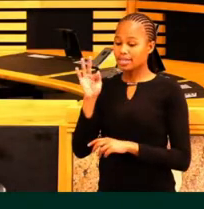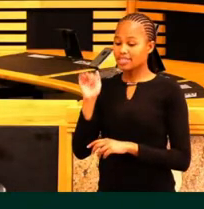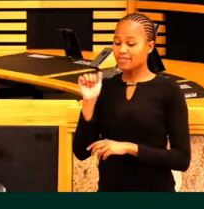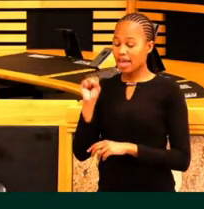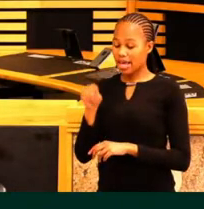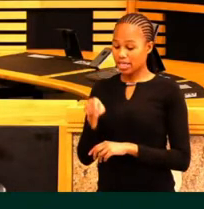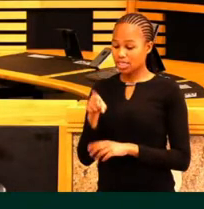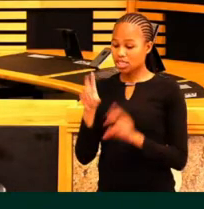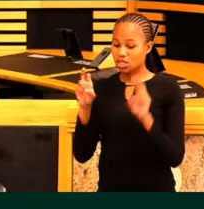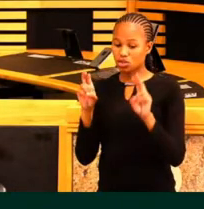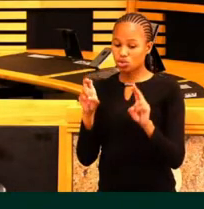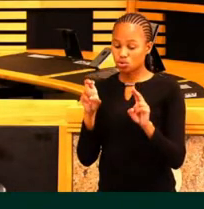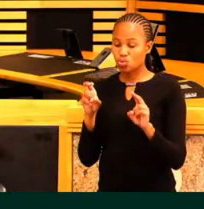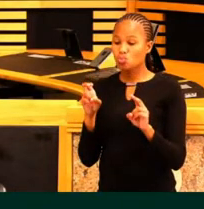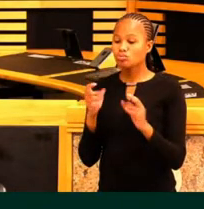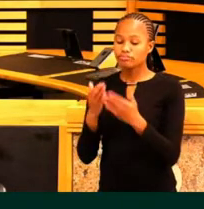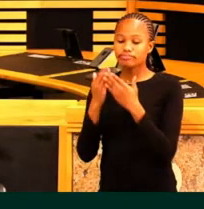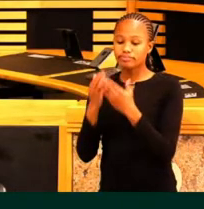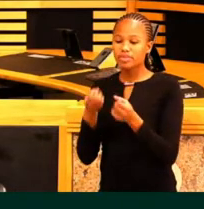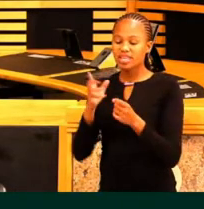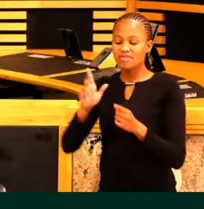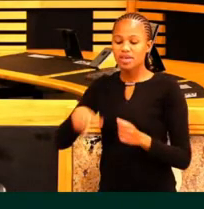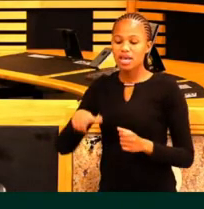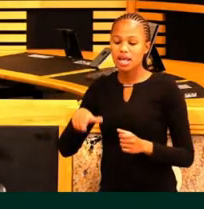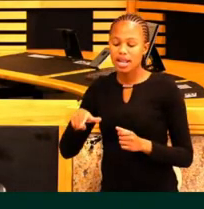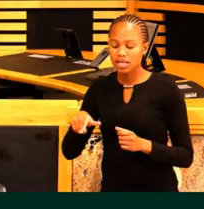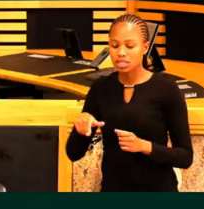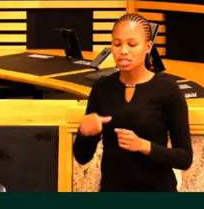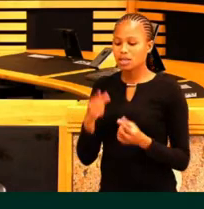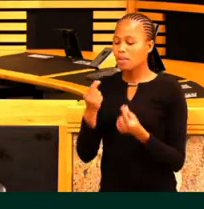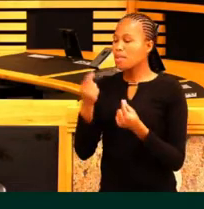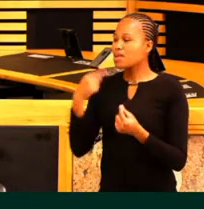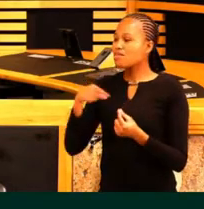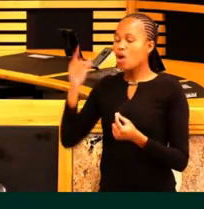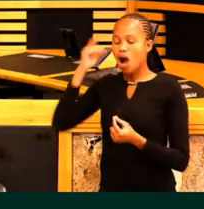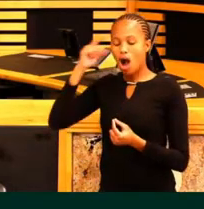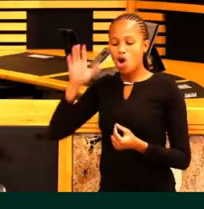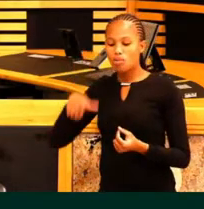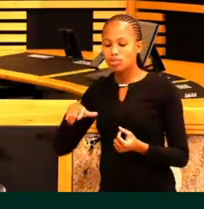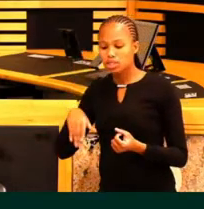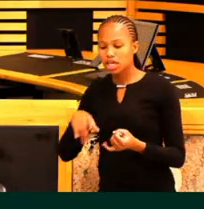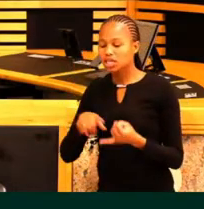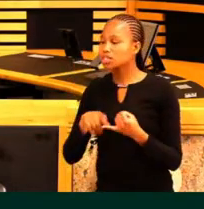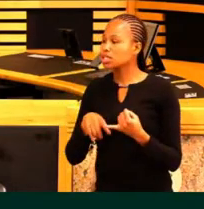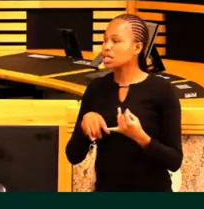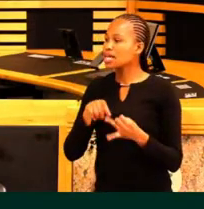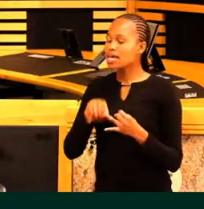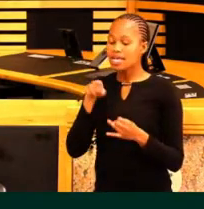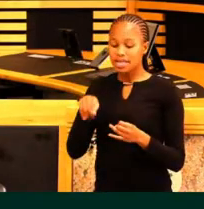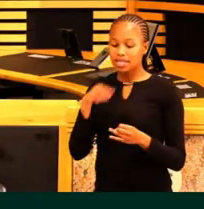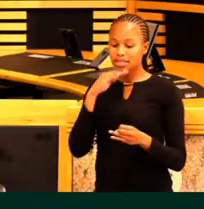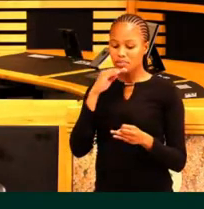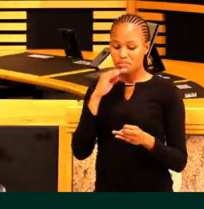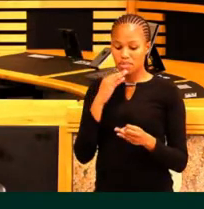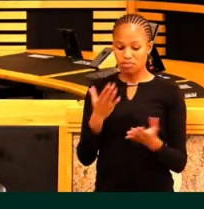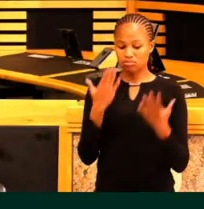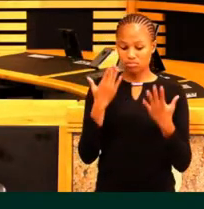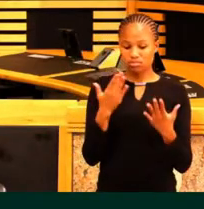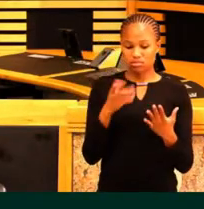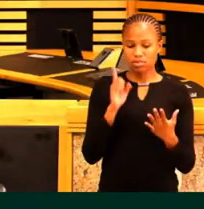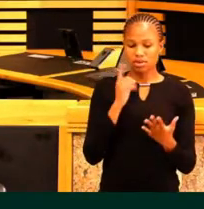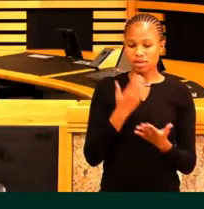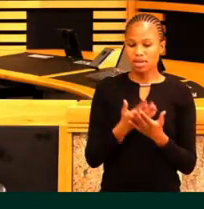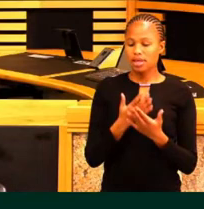issue where five students are given less amount for accommodation which led to students ending up being a common